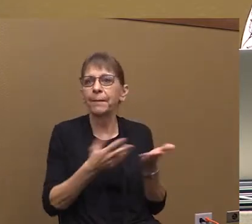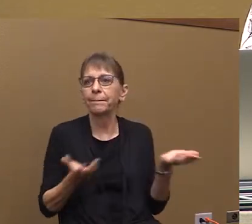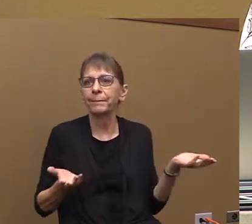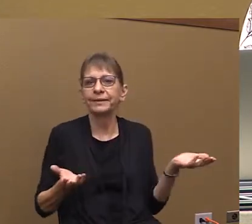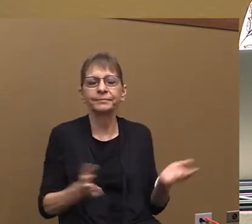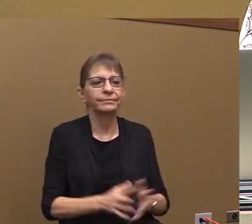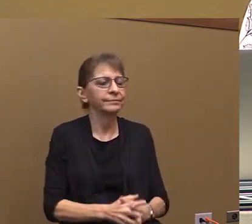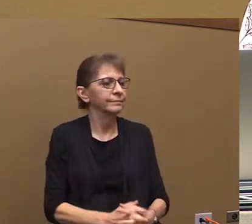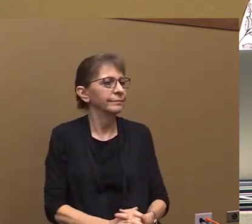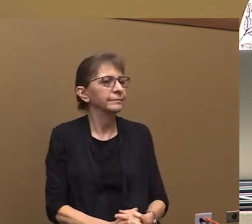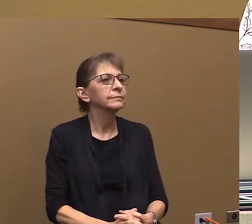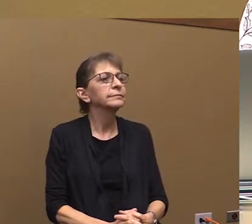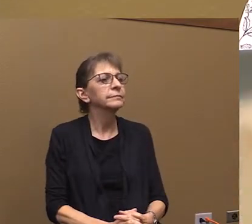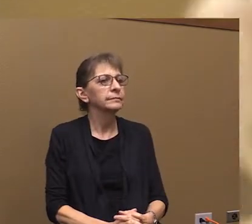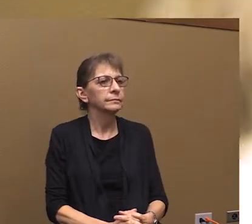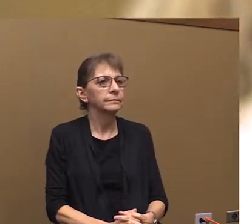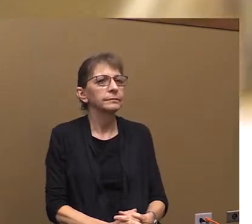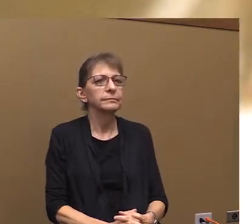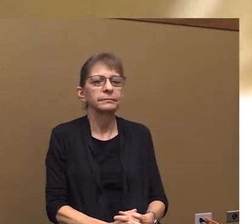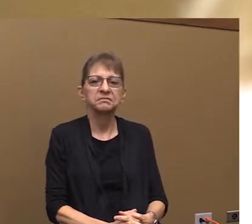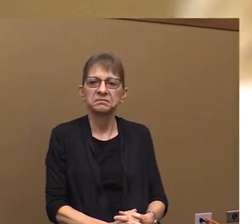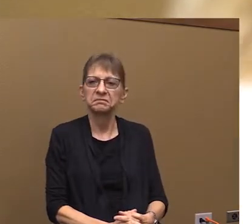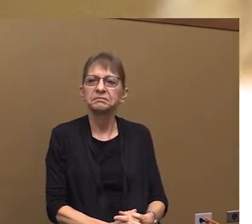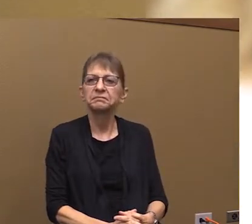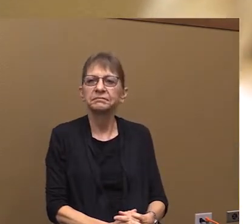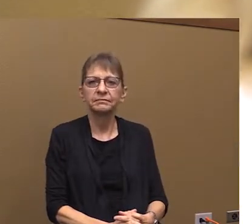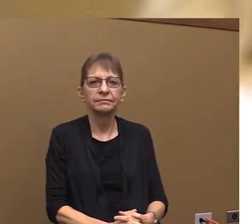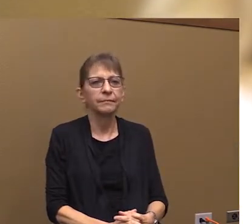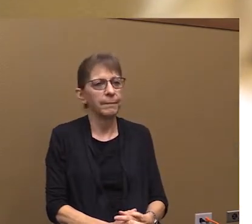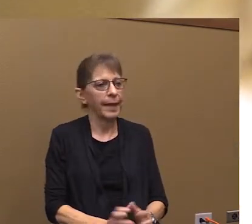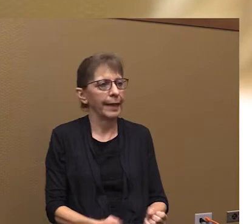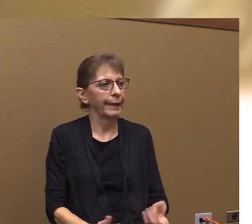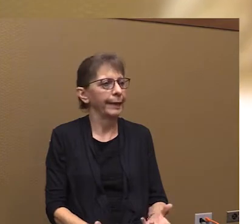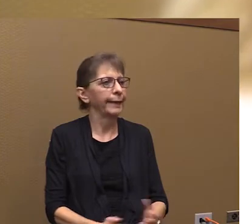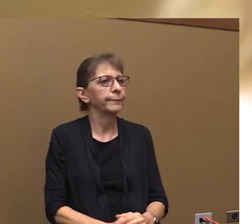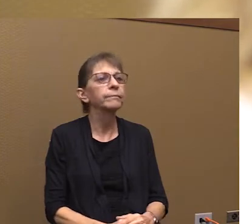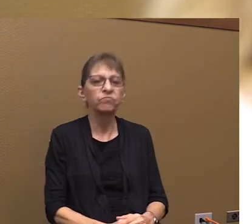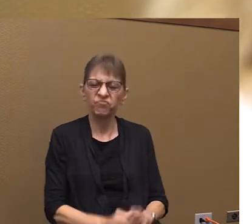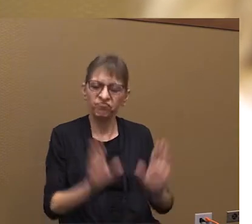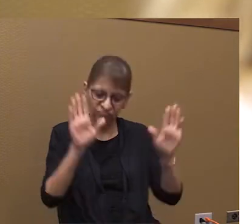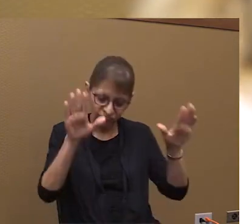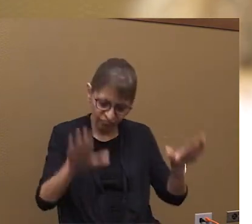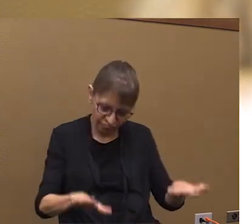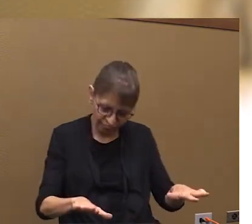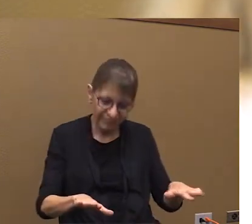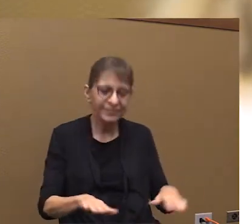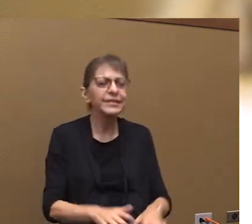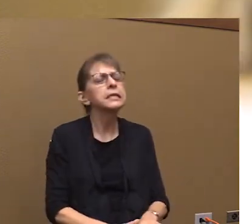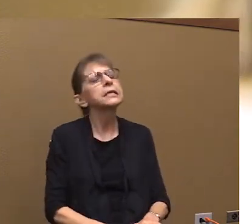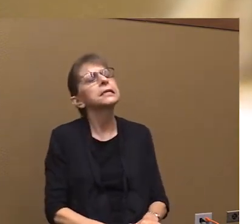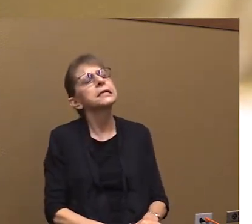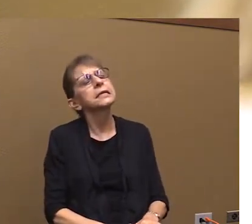Okay. People that like both salty and sweet, stand up.